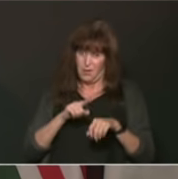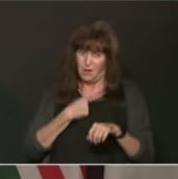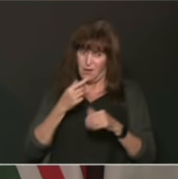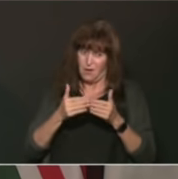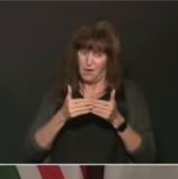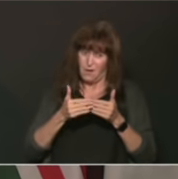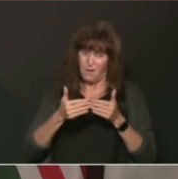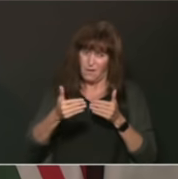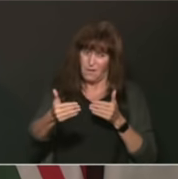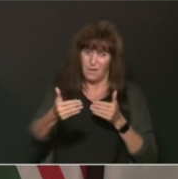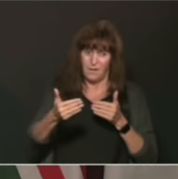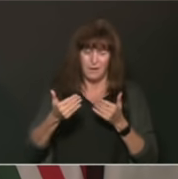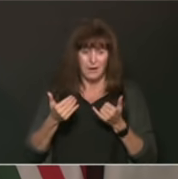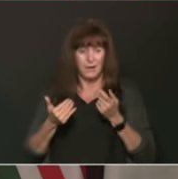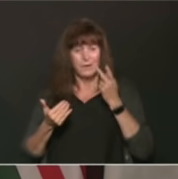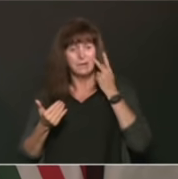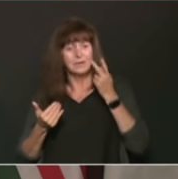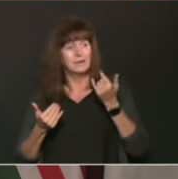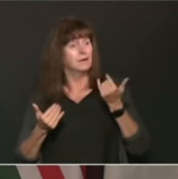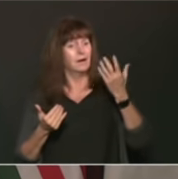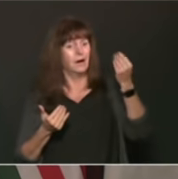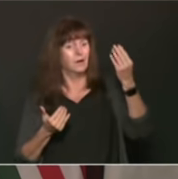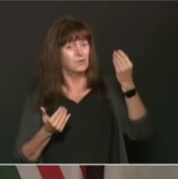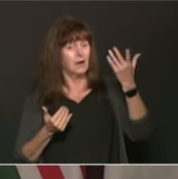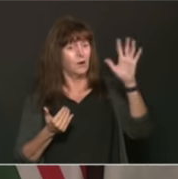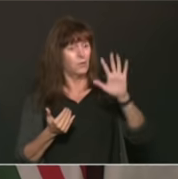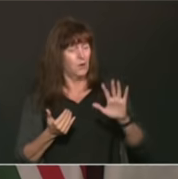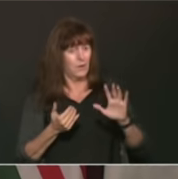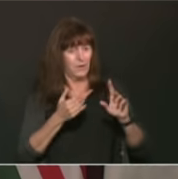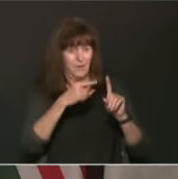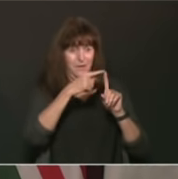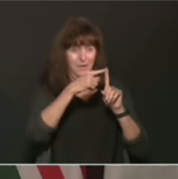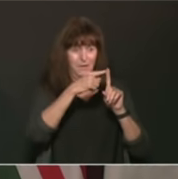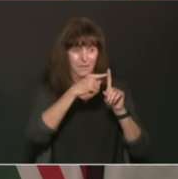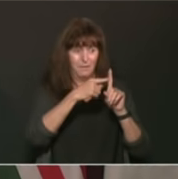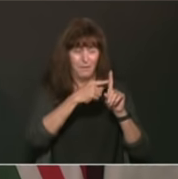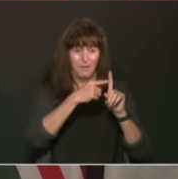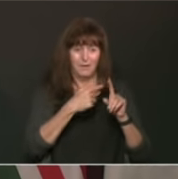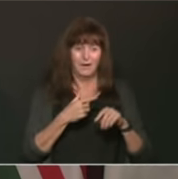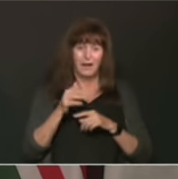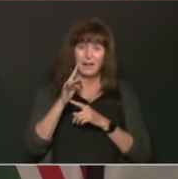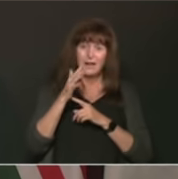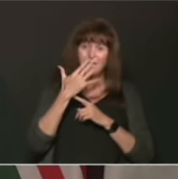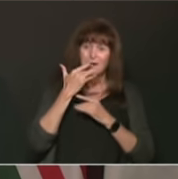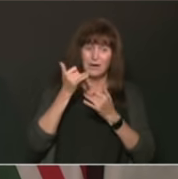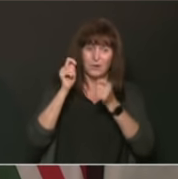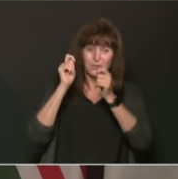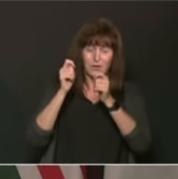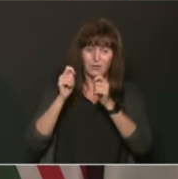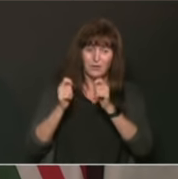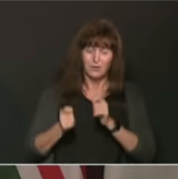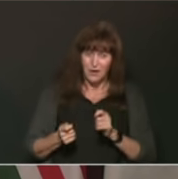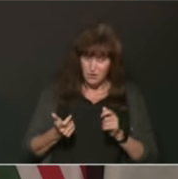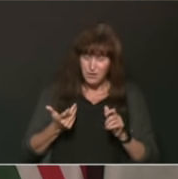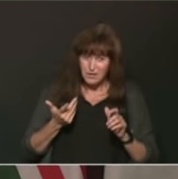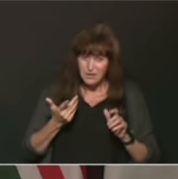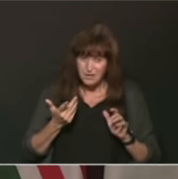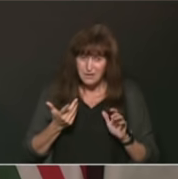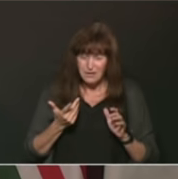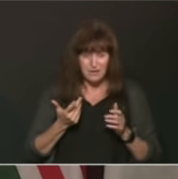changing, and we must keep this momentum up. But from me on Thanksgiving weekend coming up, my heartfelt